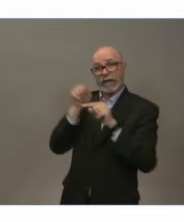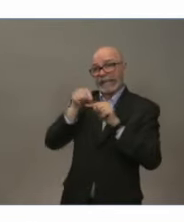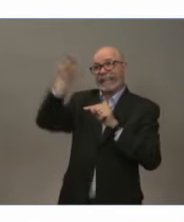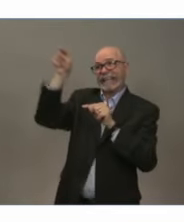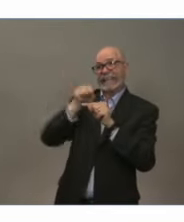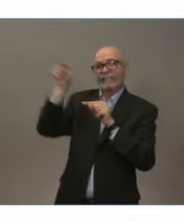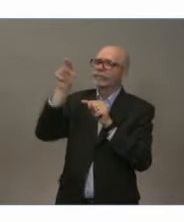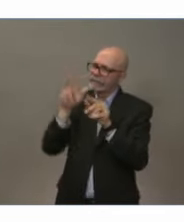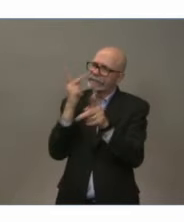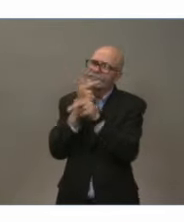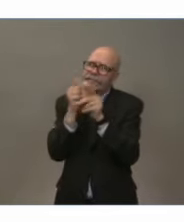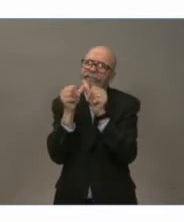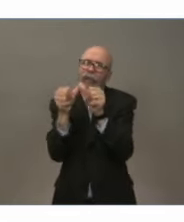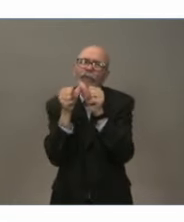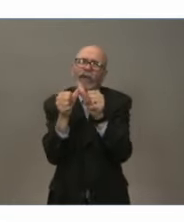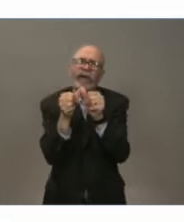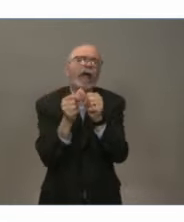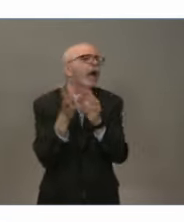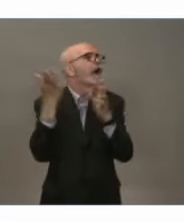weeks to come yet.